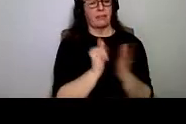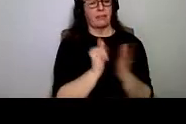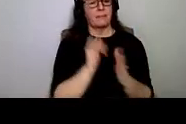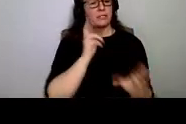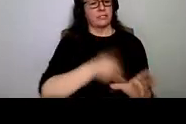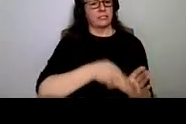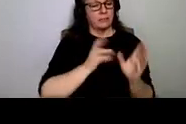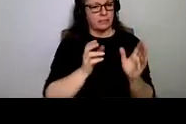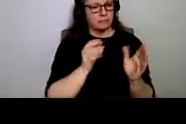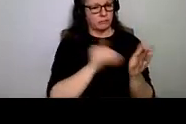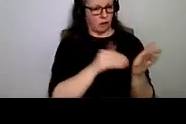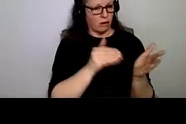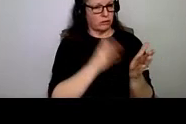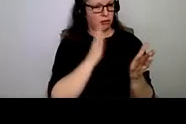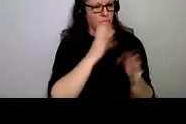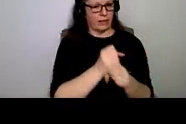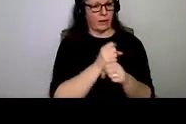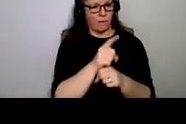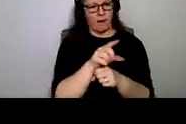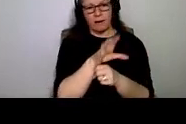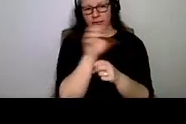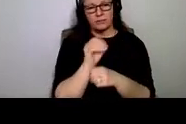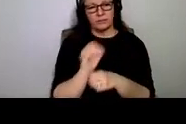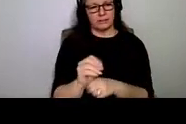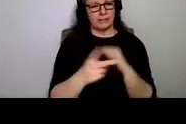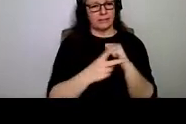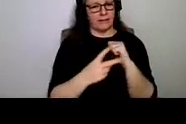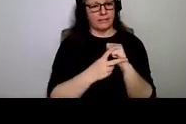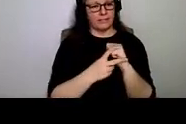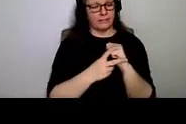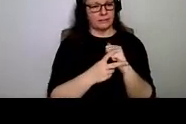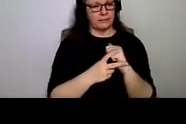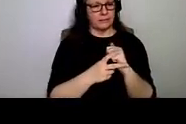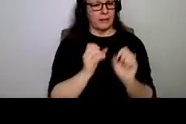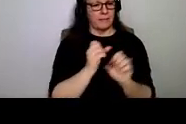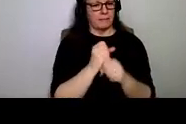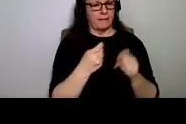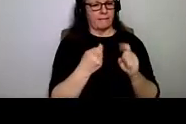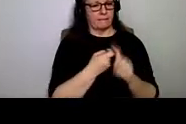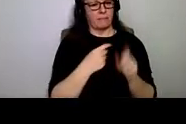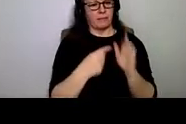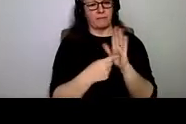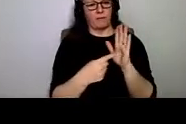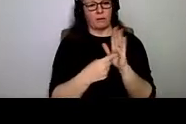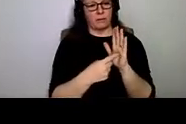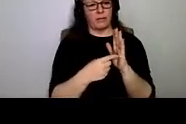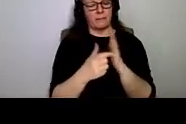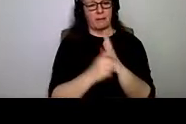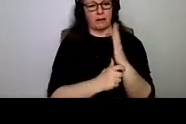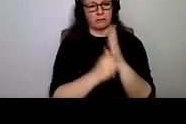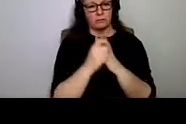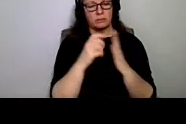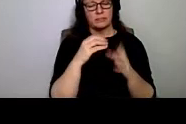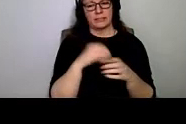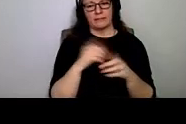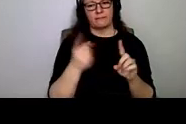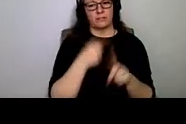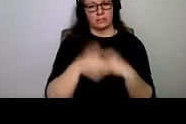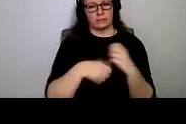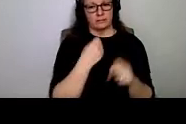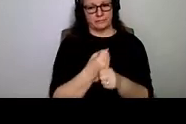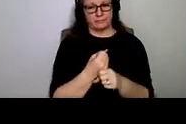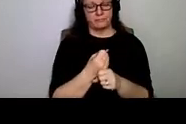receive 100% of savings generated from the affordability module. And this is